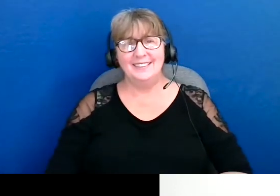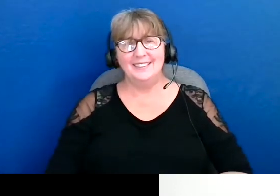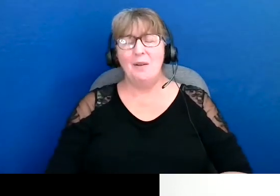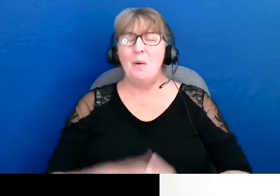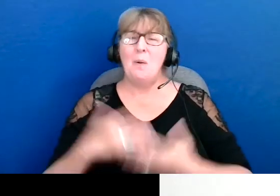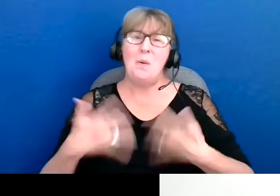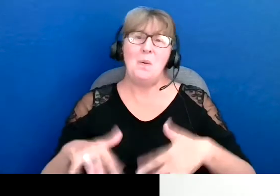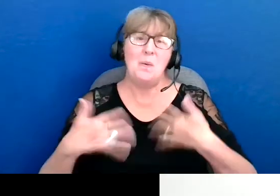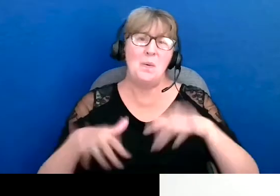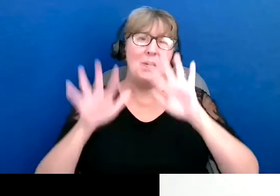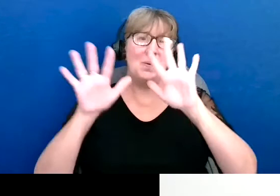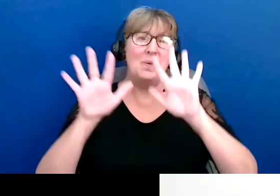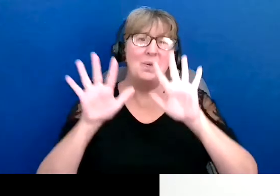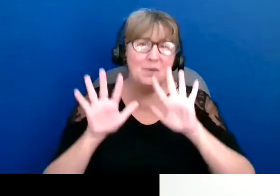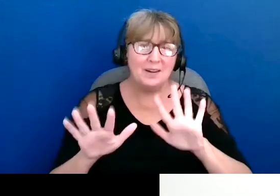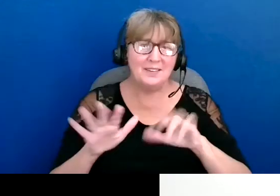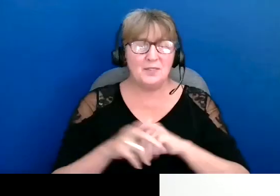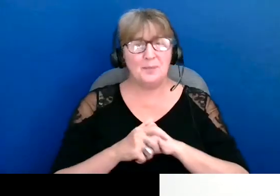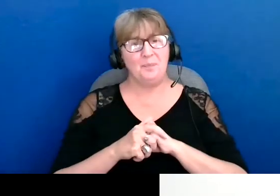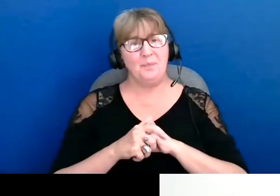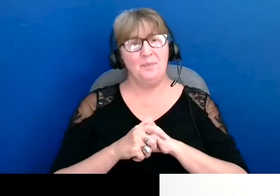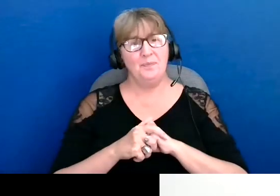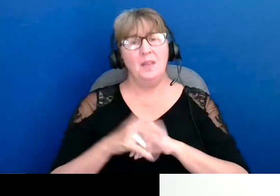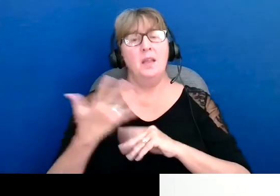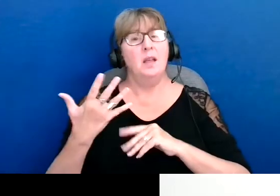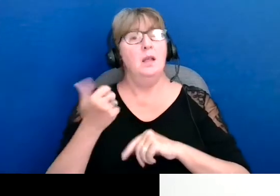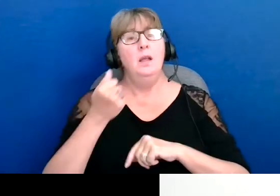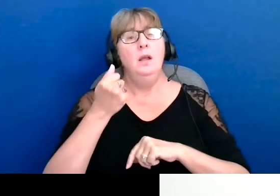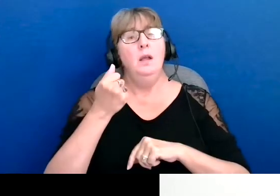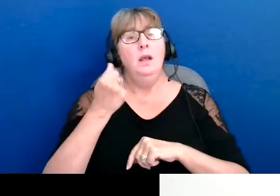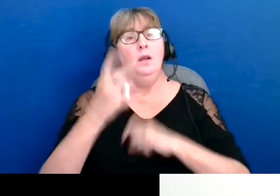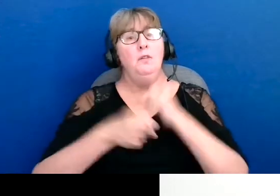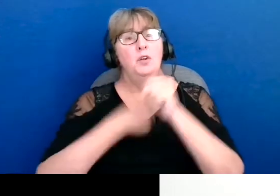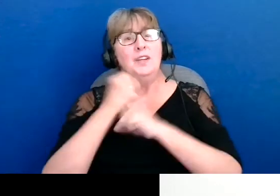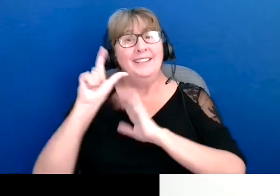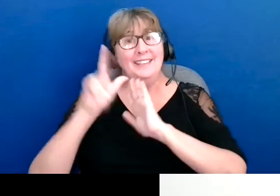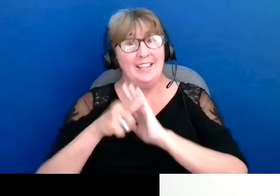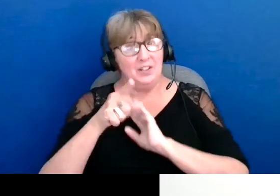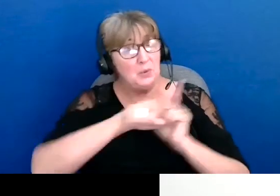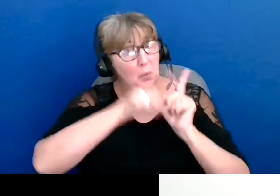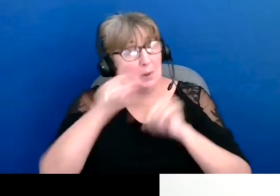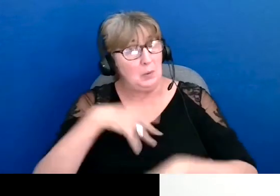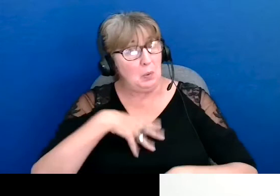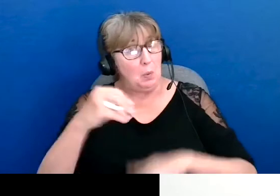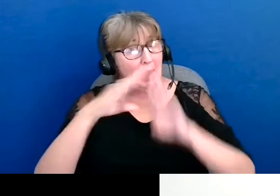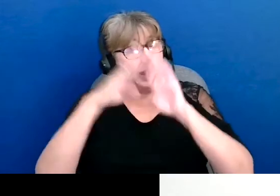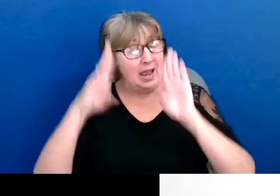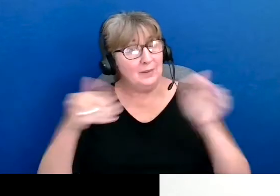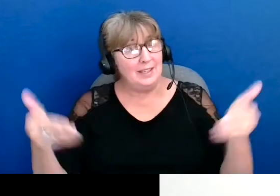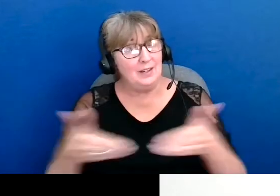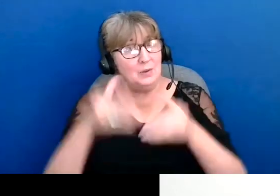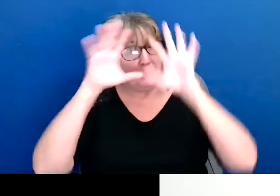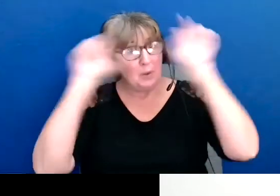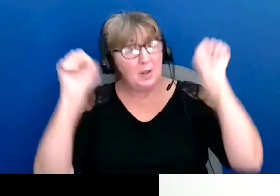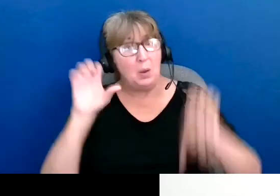Wonderful. And then fast forward a few years and you actually went to the White House, you introduced President Obama and you got to